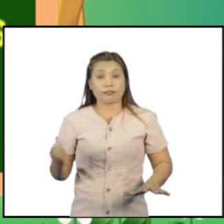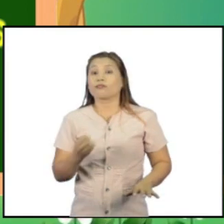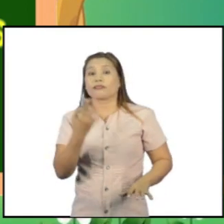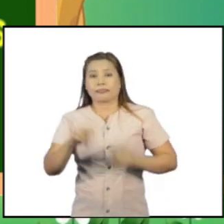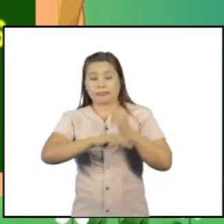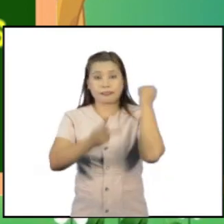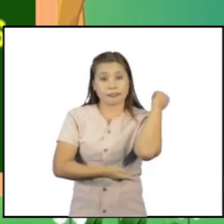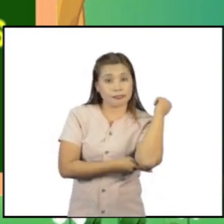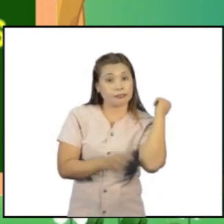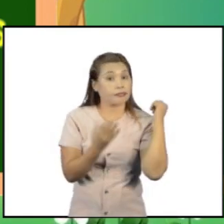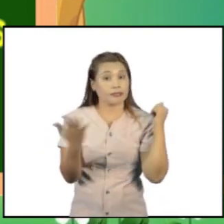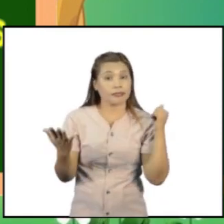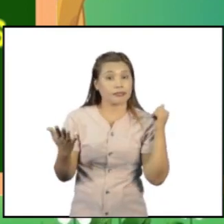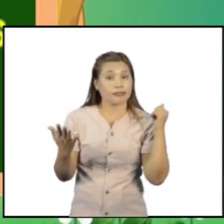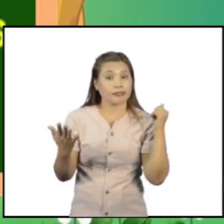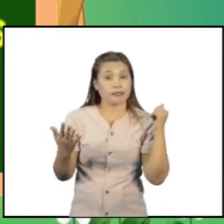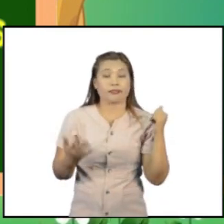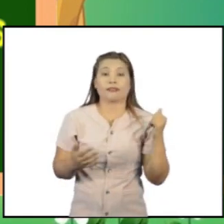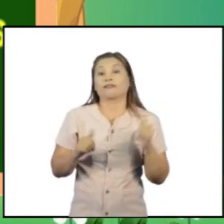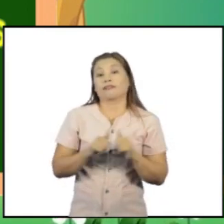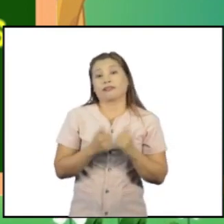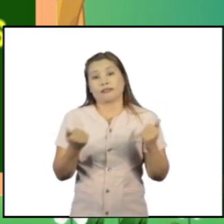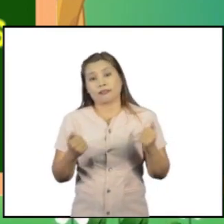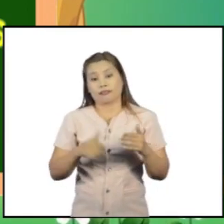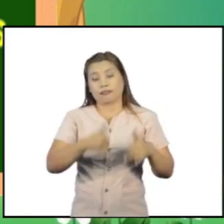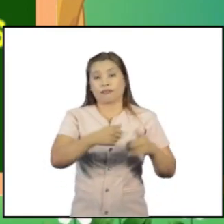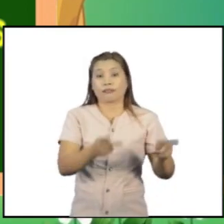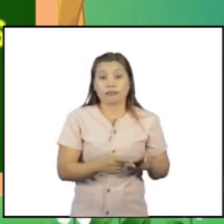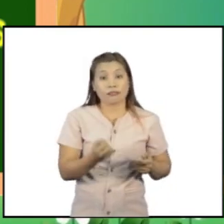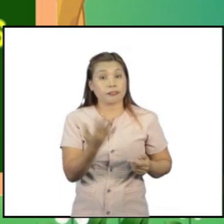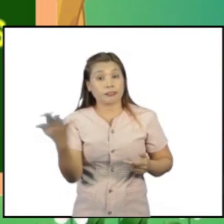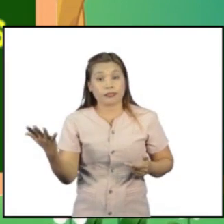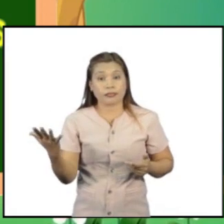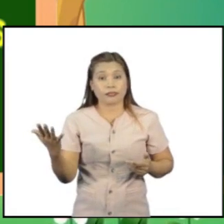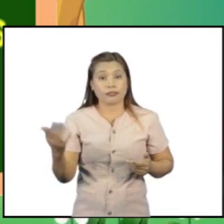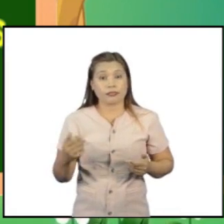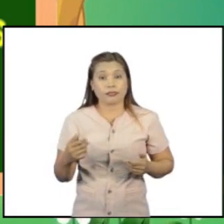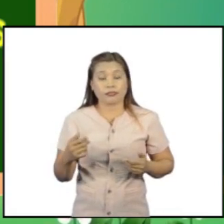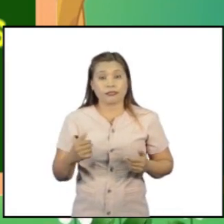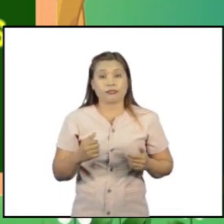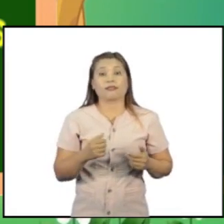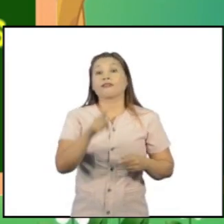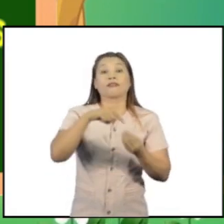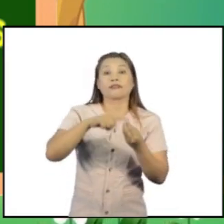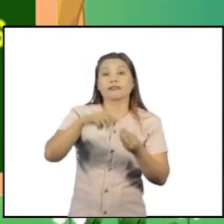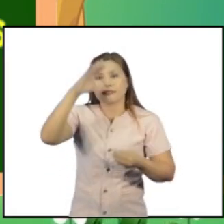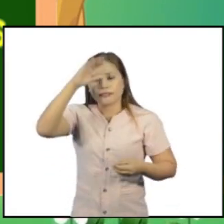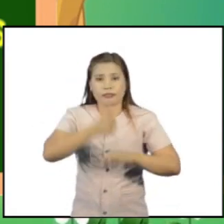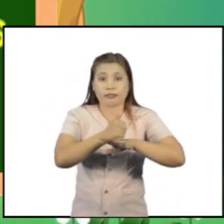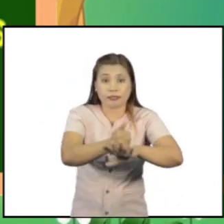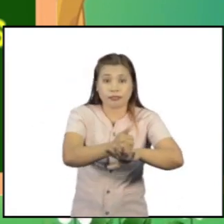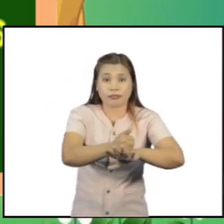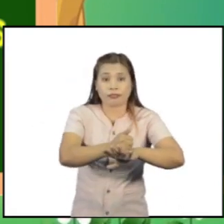How many bags are there? How many parks are there? How about the